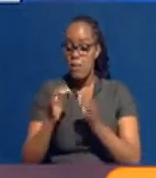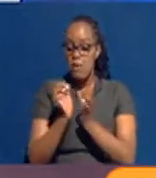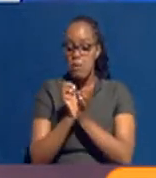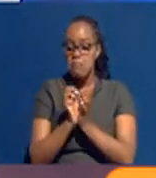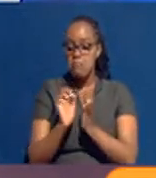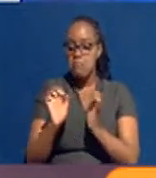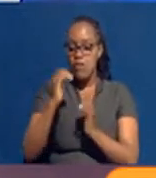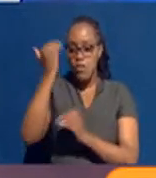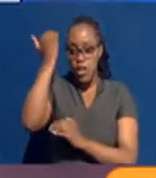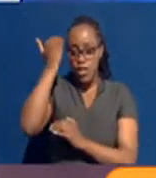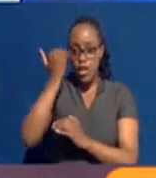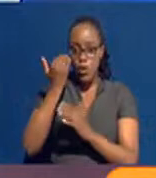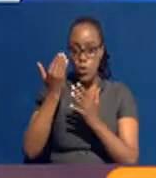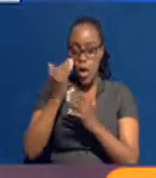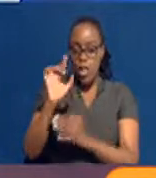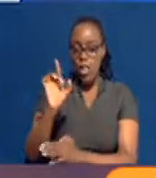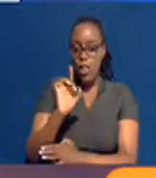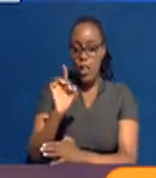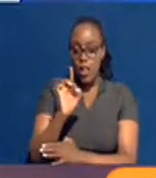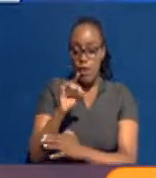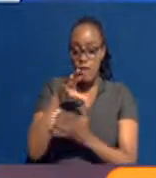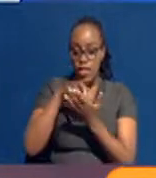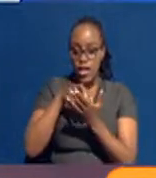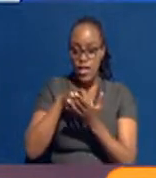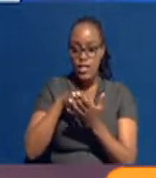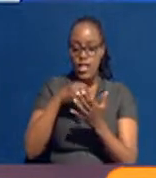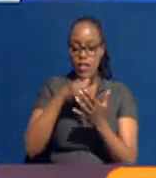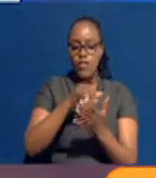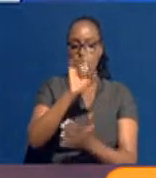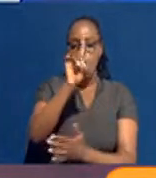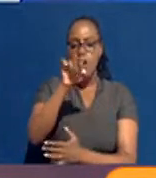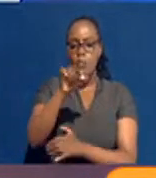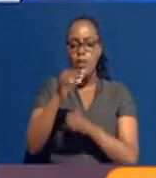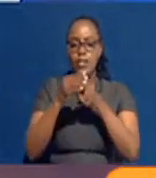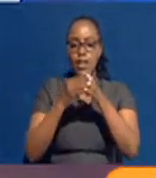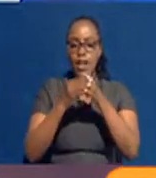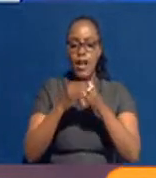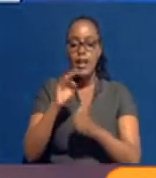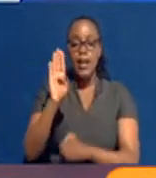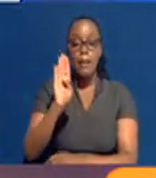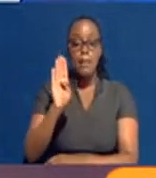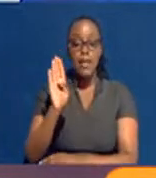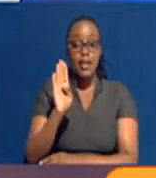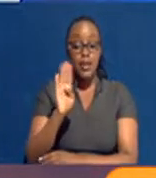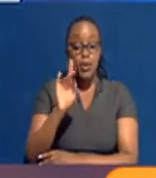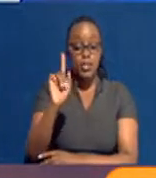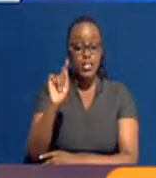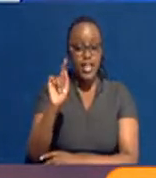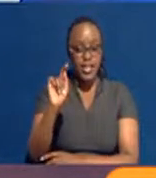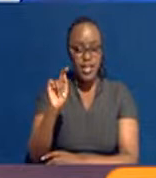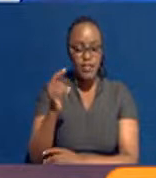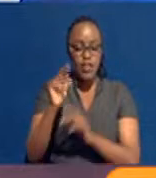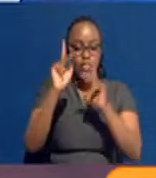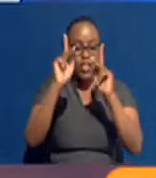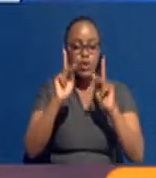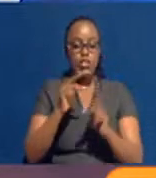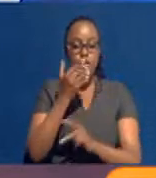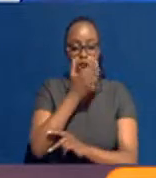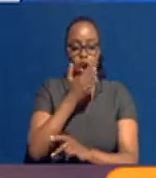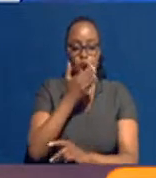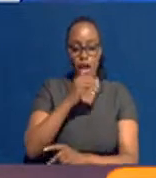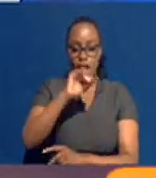by a court in Nairobi over charges involving a 1.9 billion shilling tender for the Kisumu oil